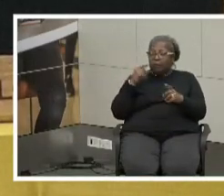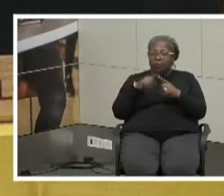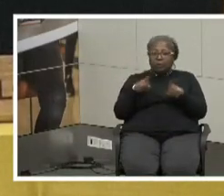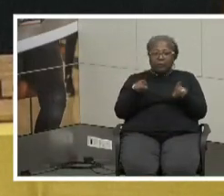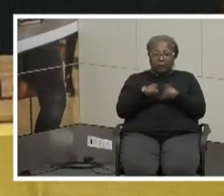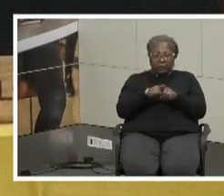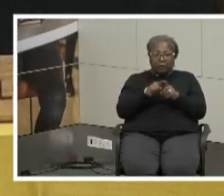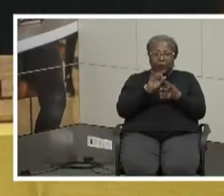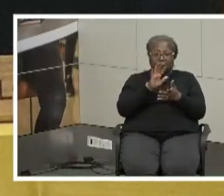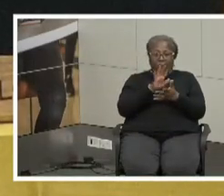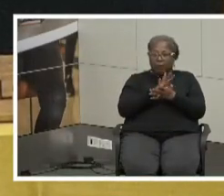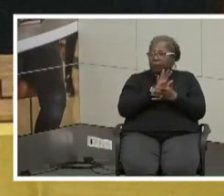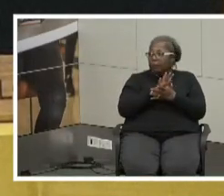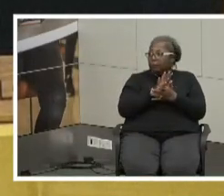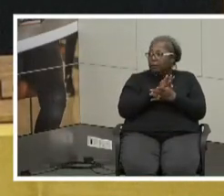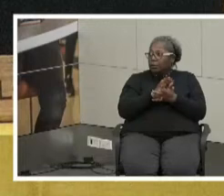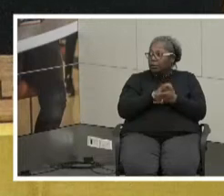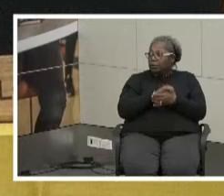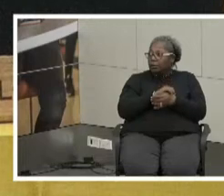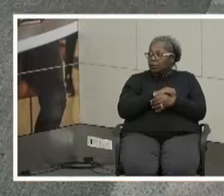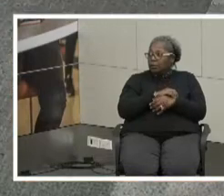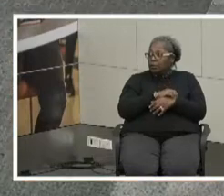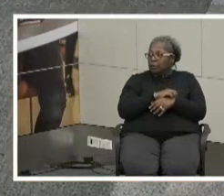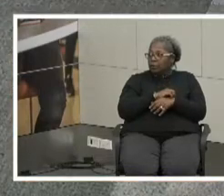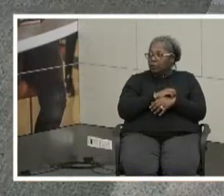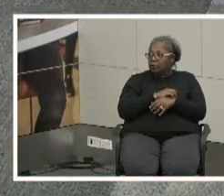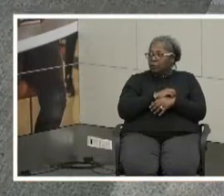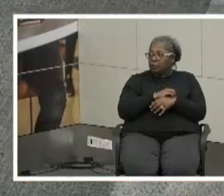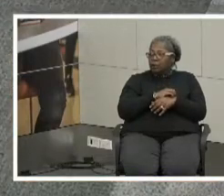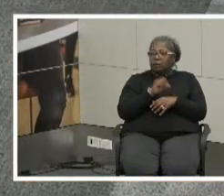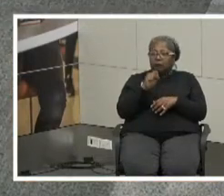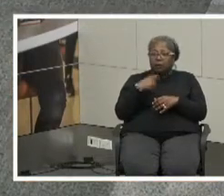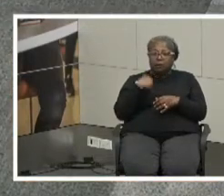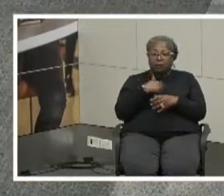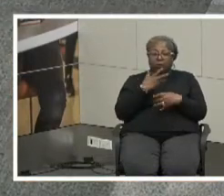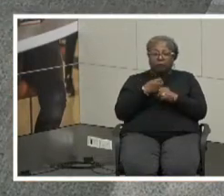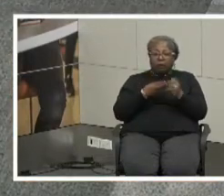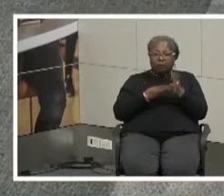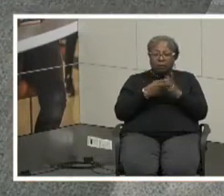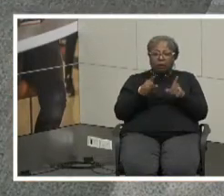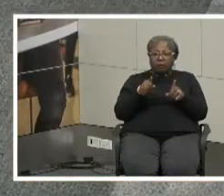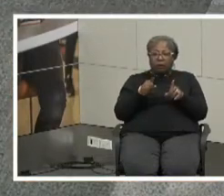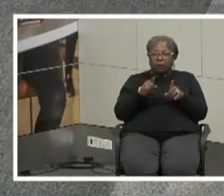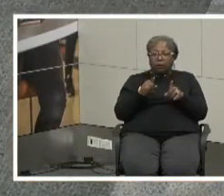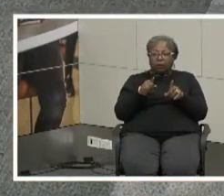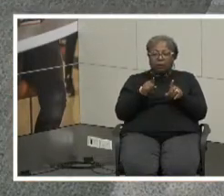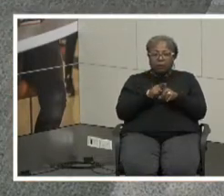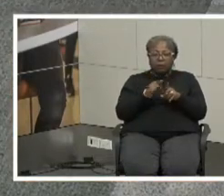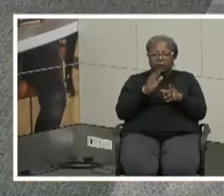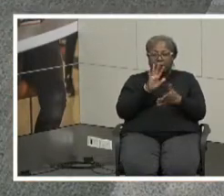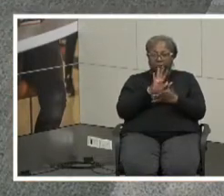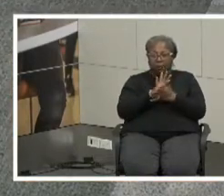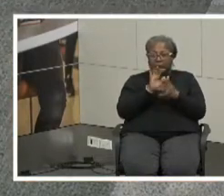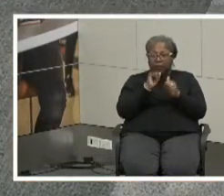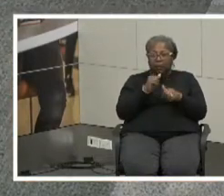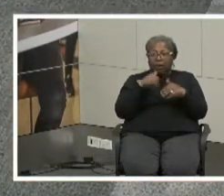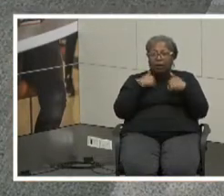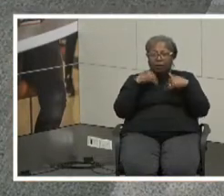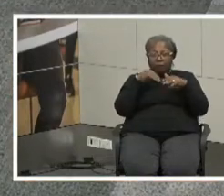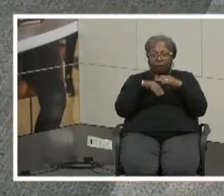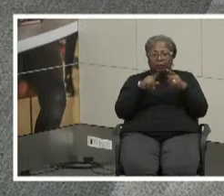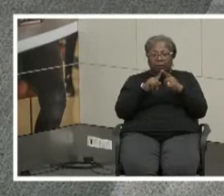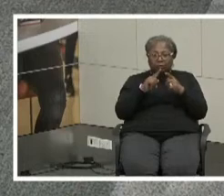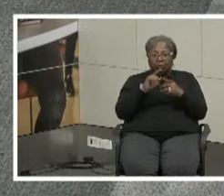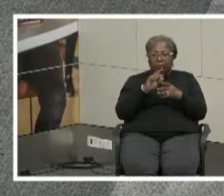same campuses uh yes we do want to just ensure the same campuses can maintain access to the